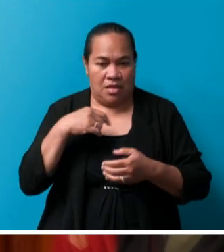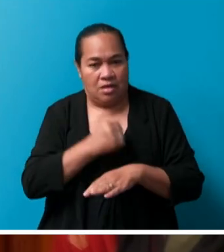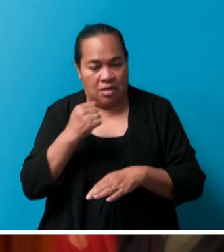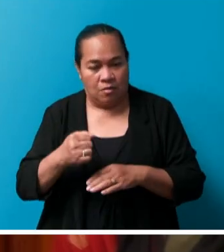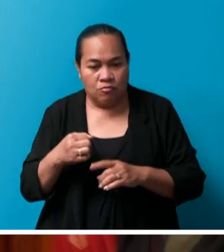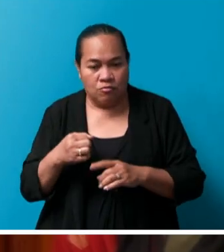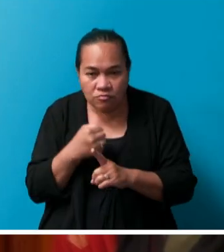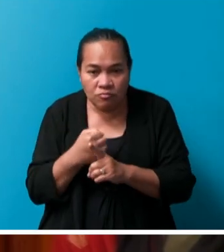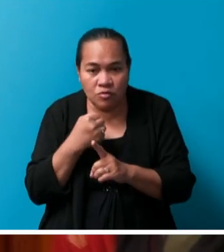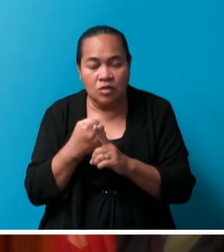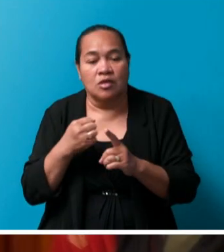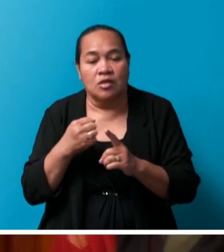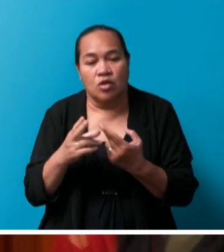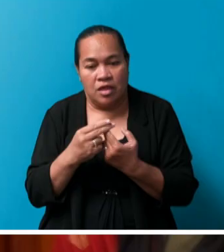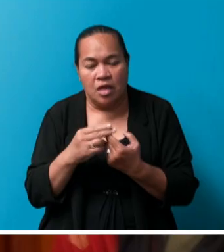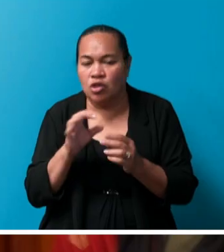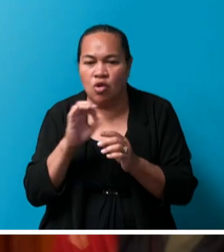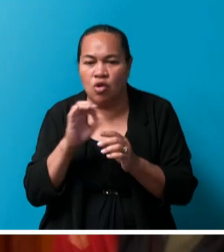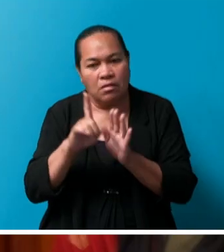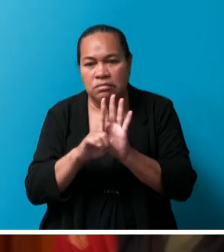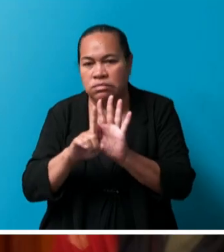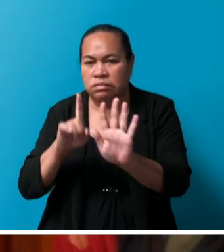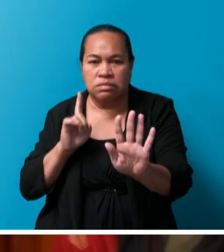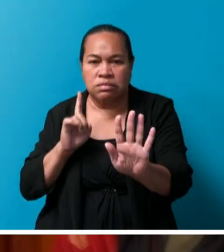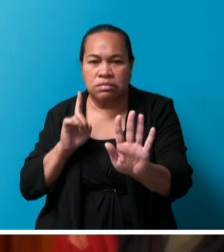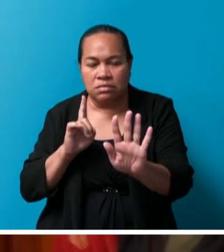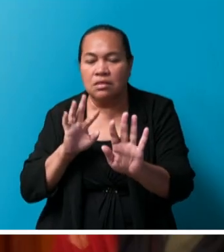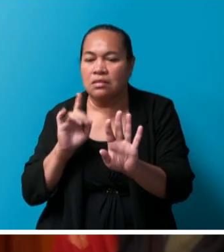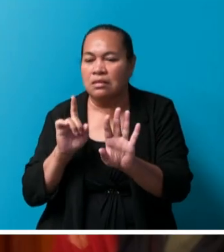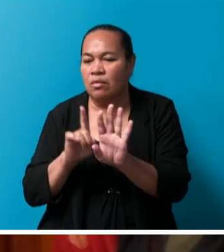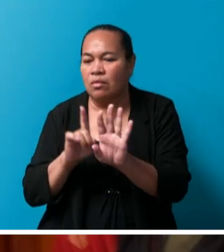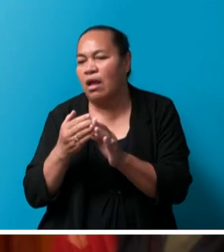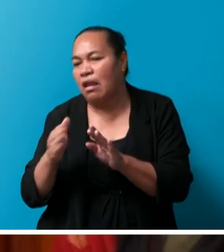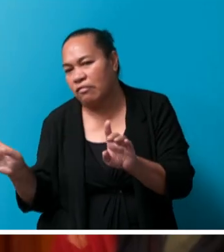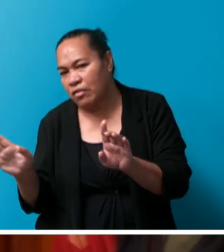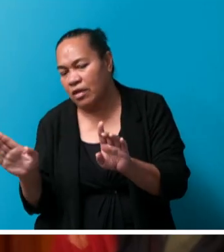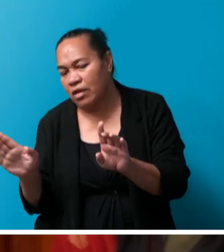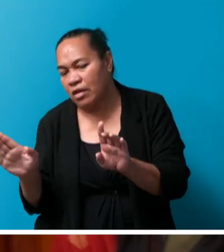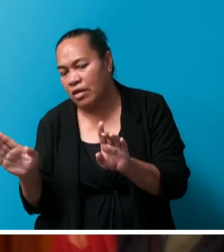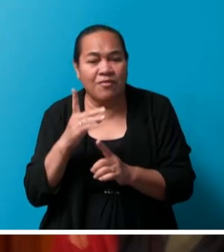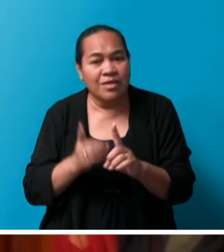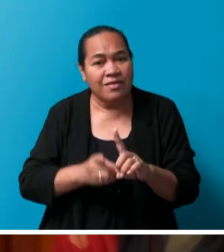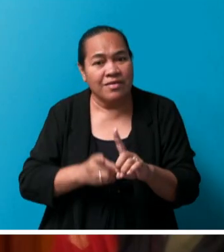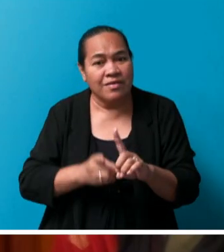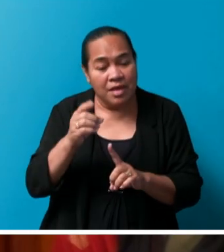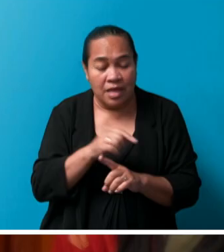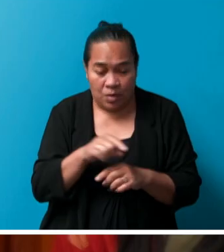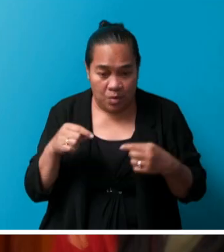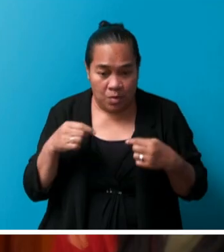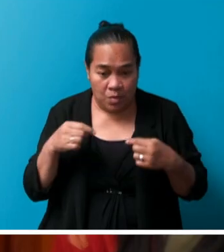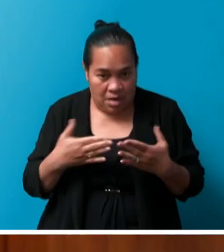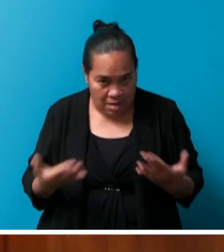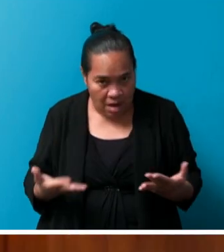Toskiliu, Niku into a Lutkimuri, and Nonisala, Viva Torodaki, and the Sam Bulandono Makatiko,